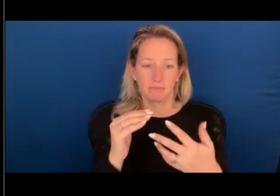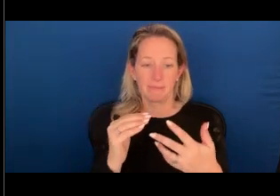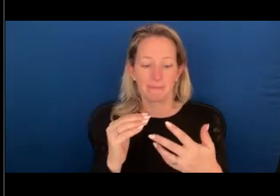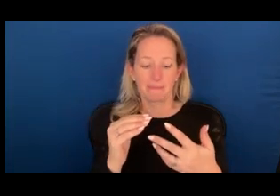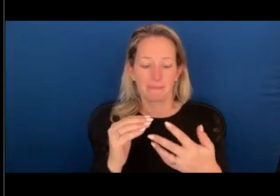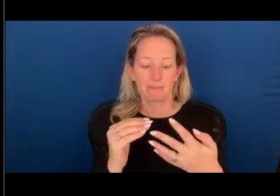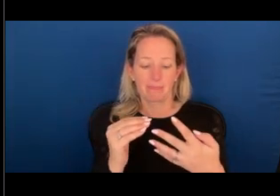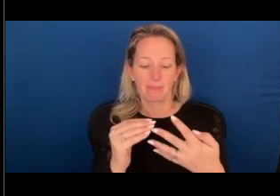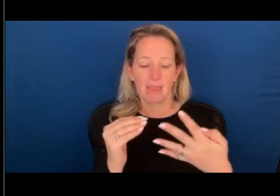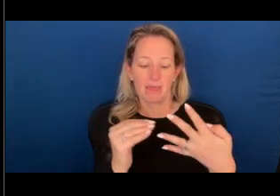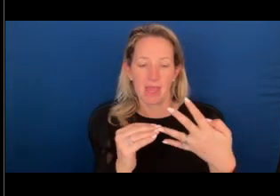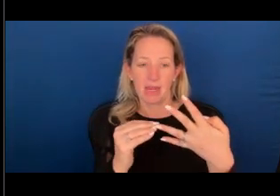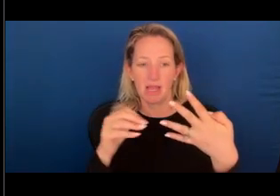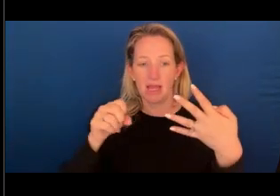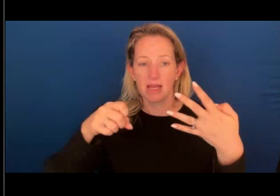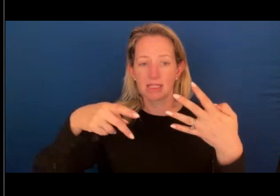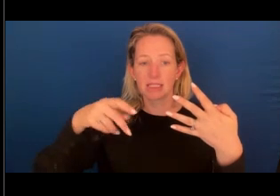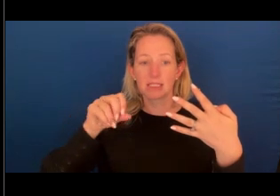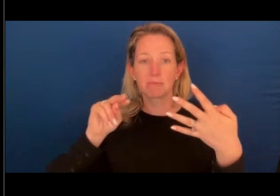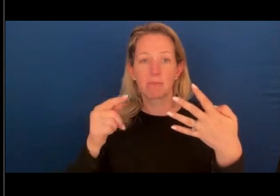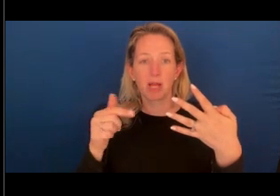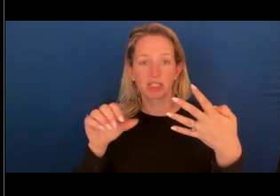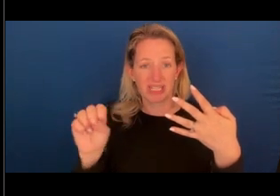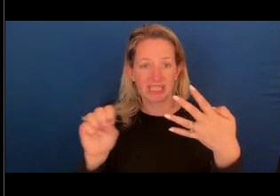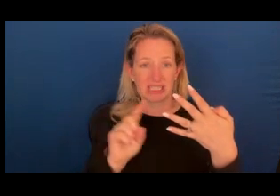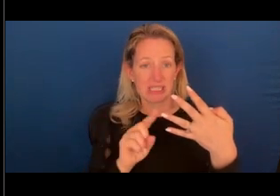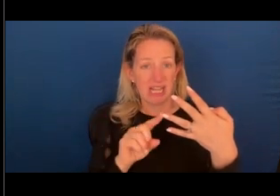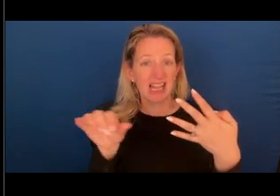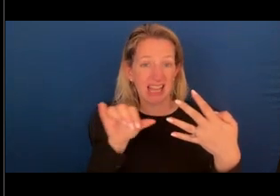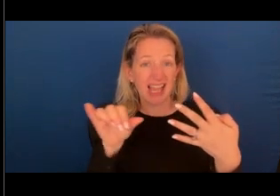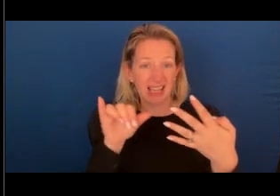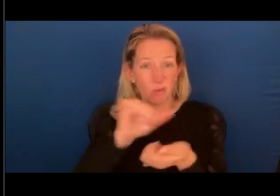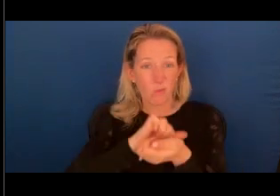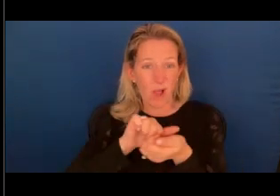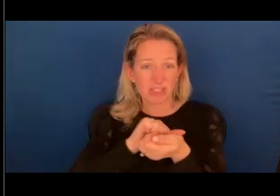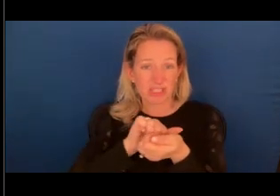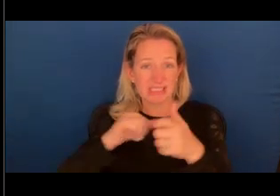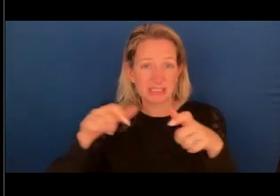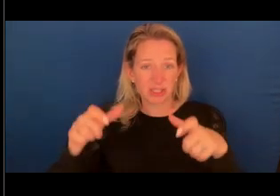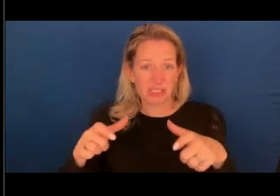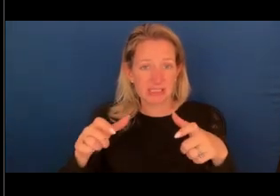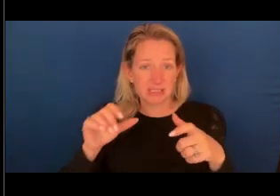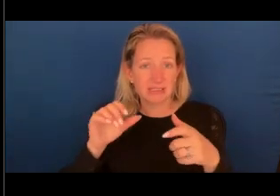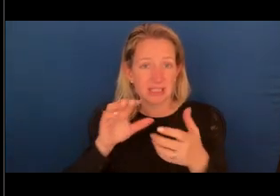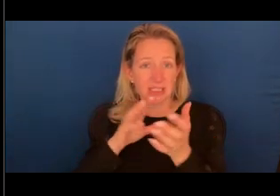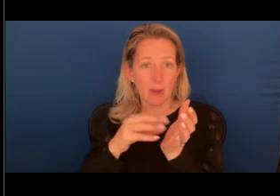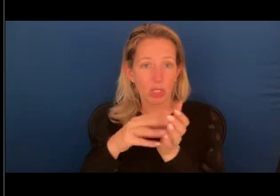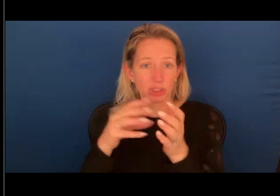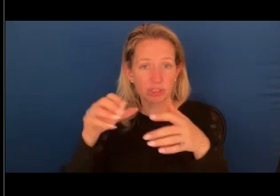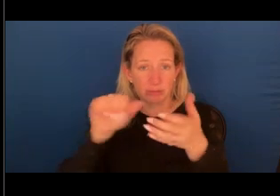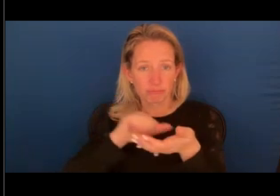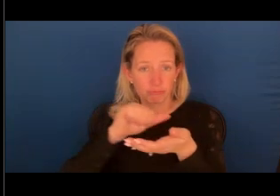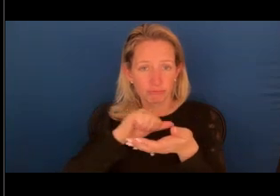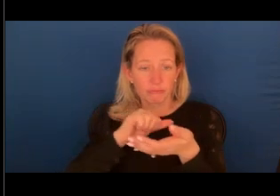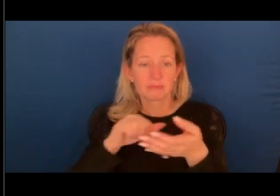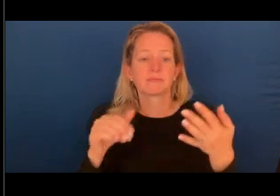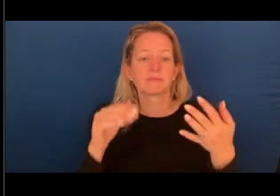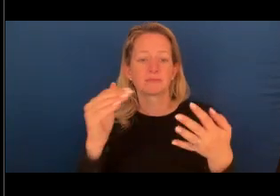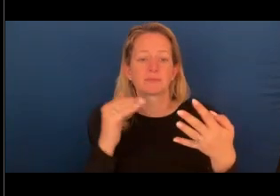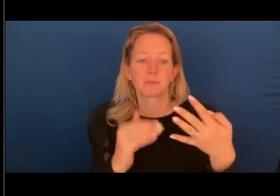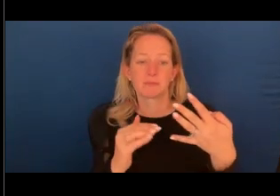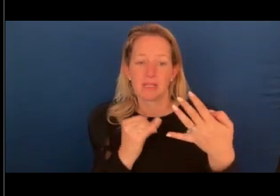sponge, like the sponge you use for the dishwashing. Okay. And the last one is you would come to know that why I have very,